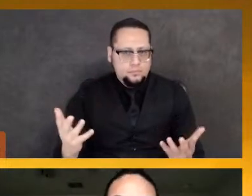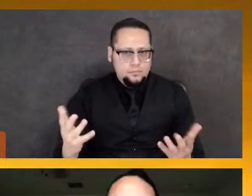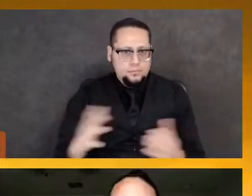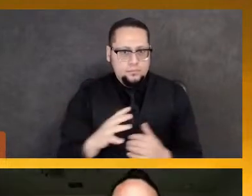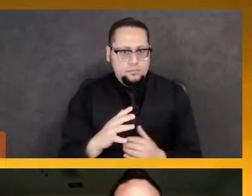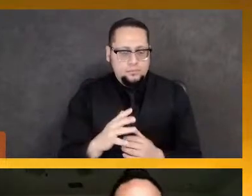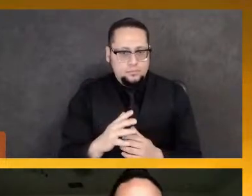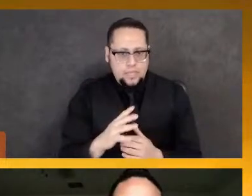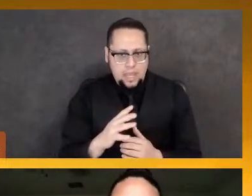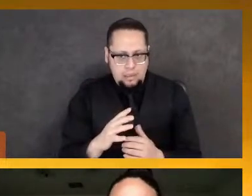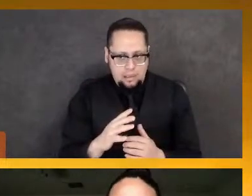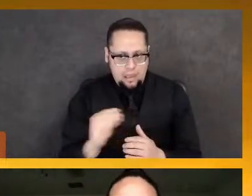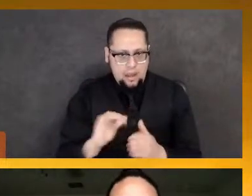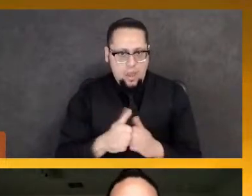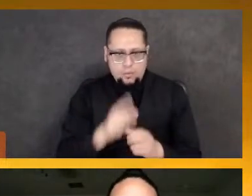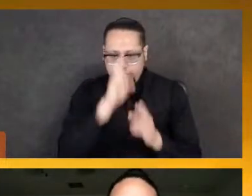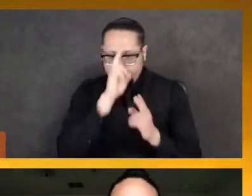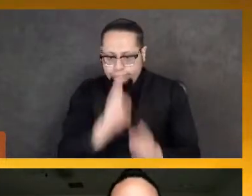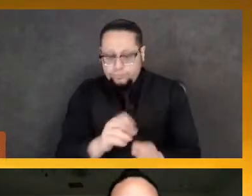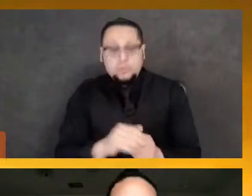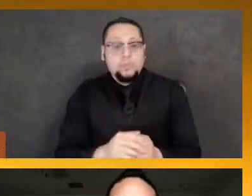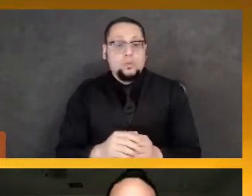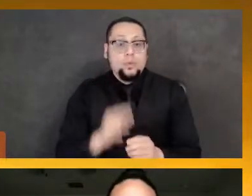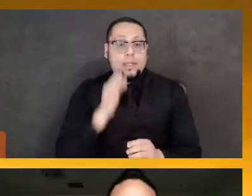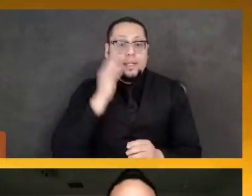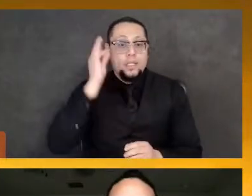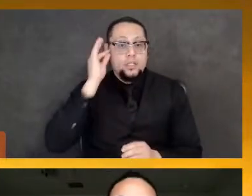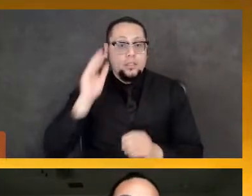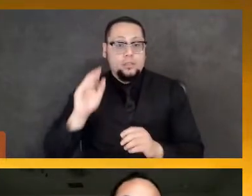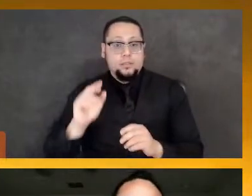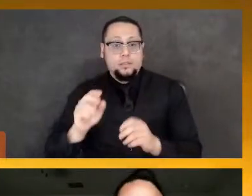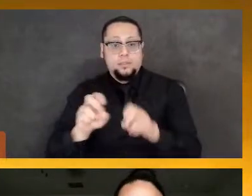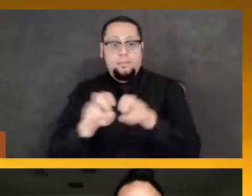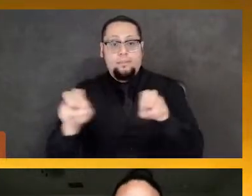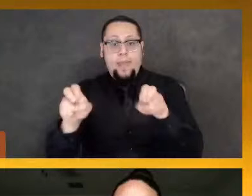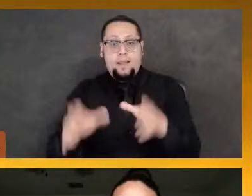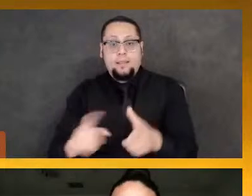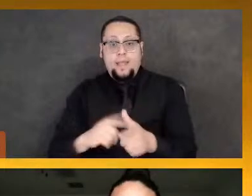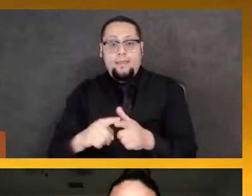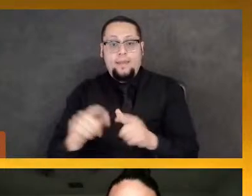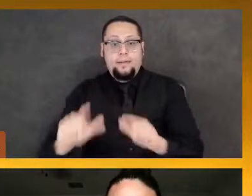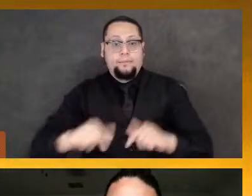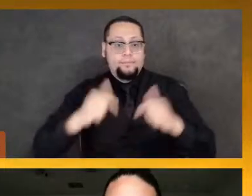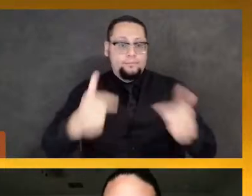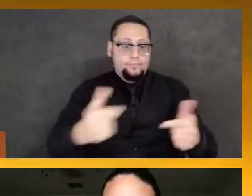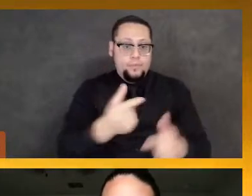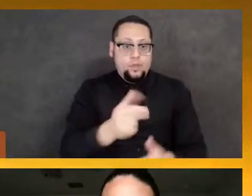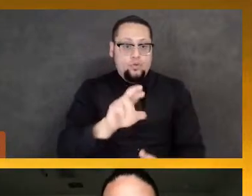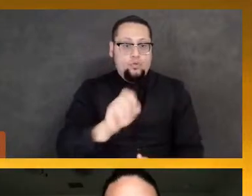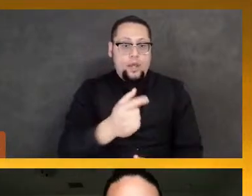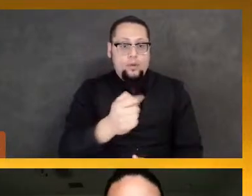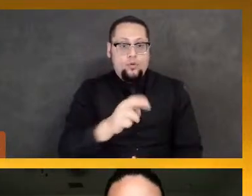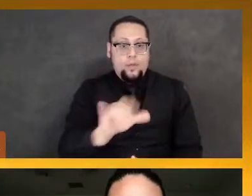And again, Indigenous panelists, and then we can turn it over to Gregory and academics.